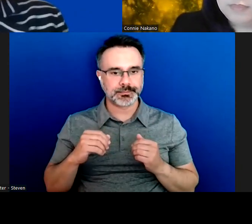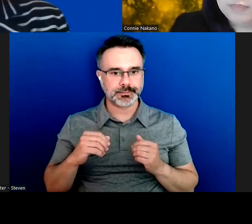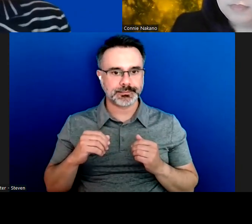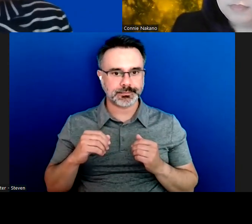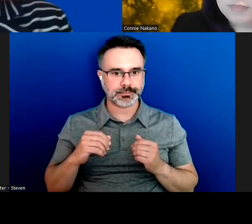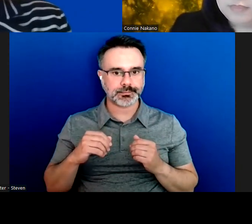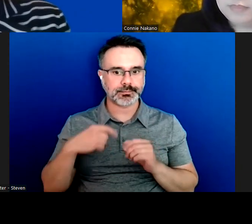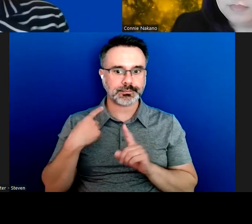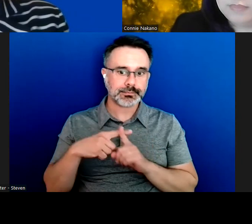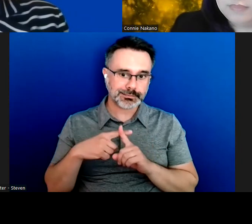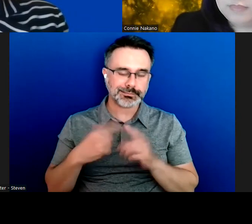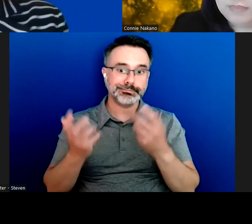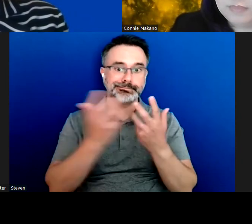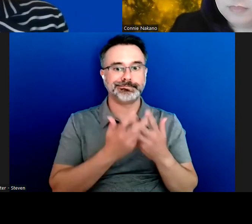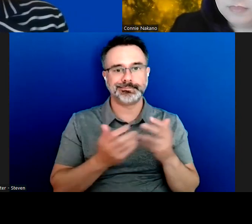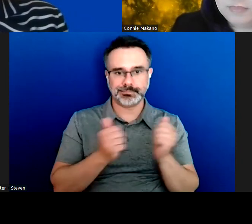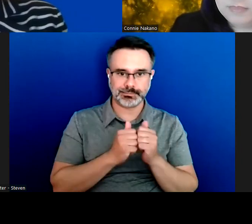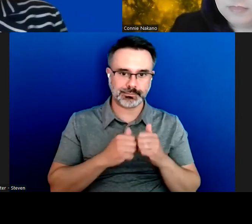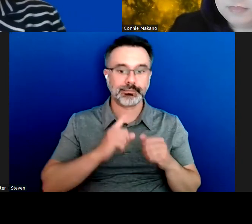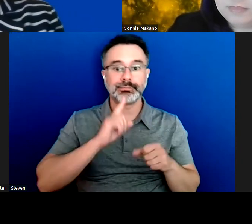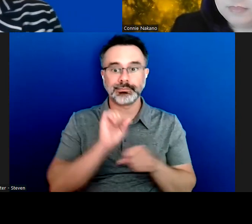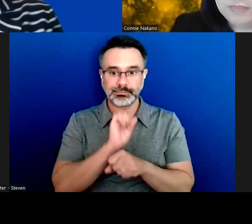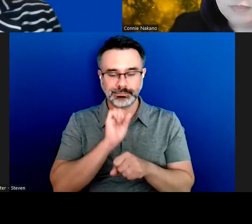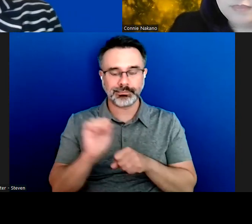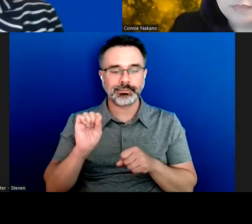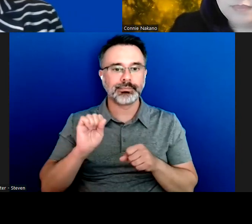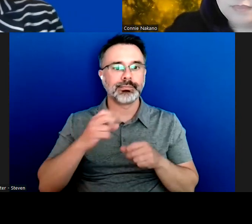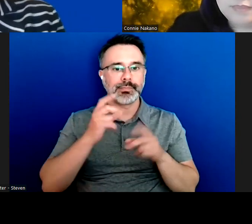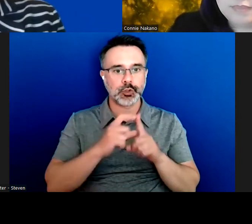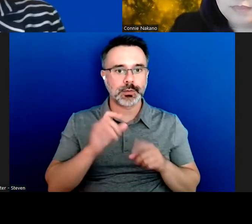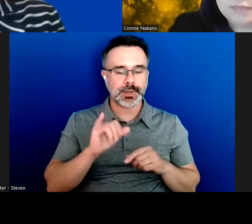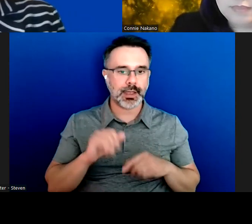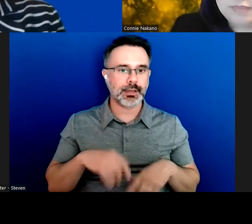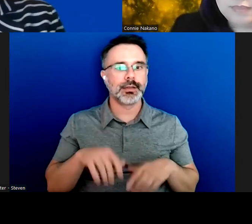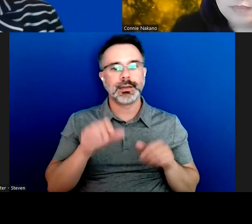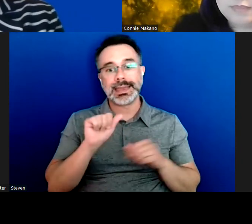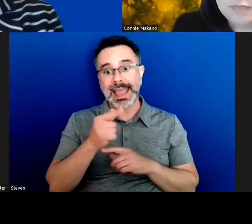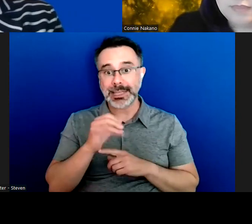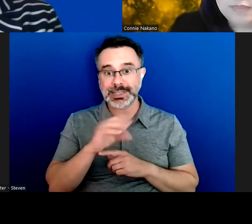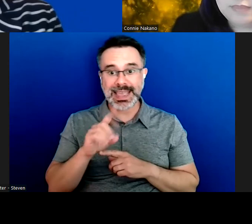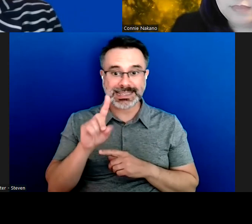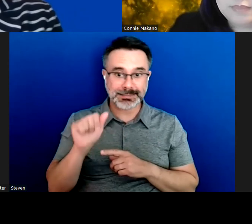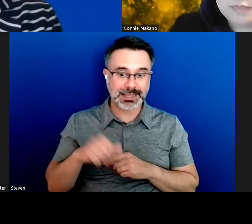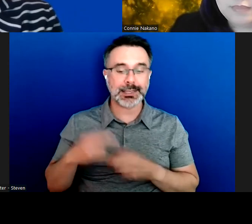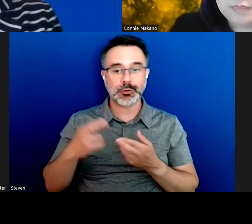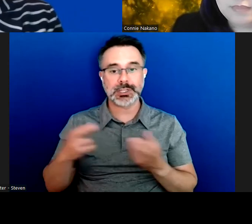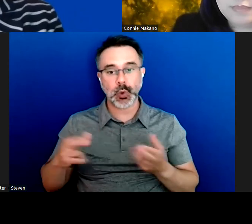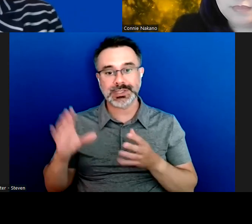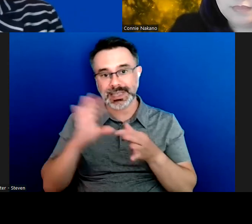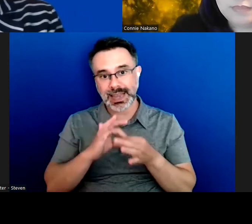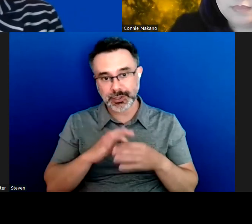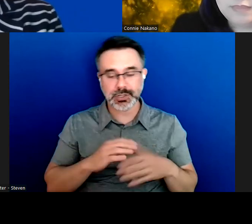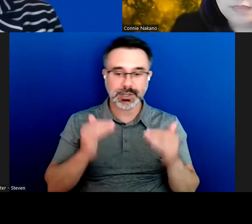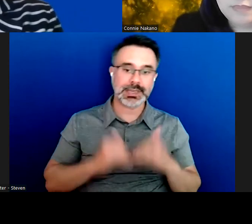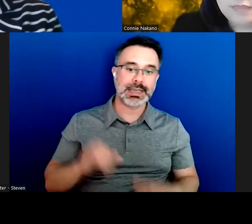bona fide terms such as Area Agency on Aging, Aging and Disability Resource Connection,